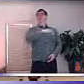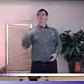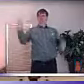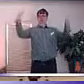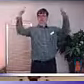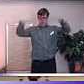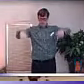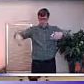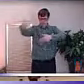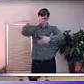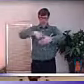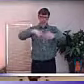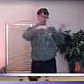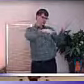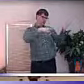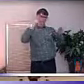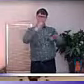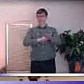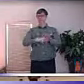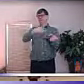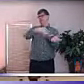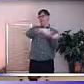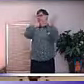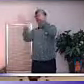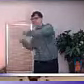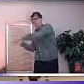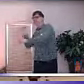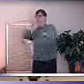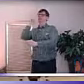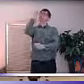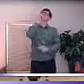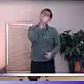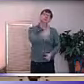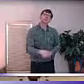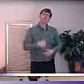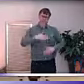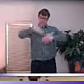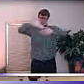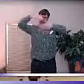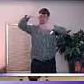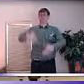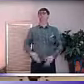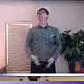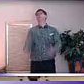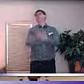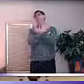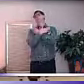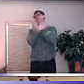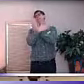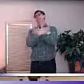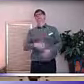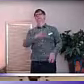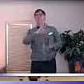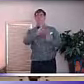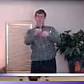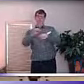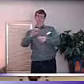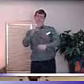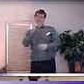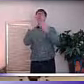this moment, reflecting all the goodness, all the joy of love. And so I am